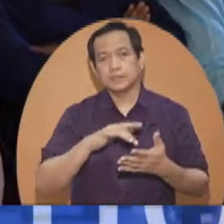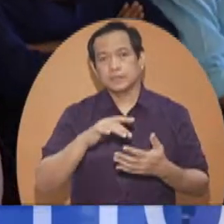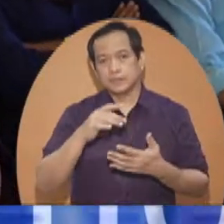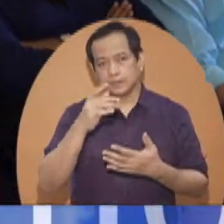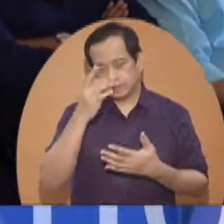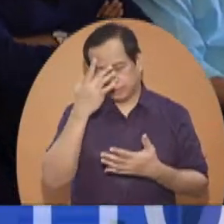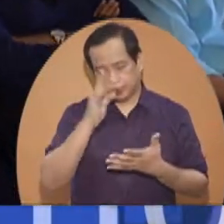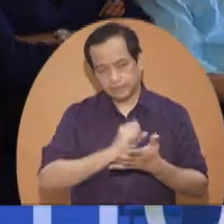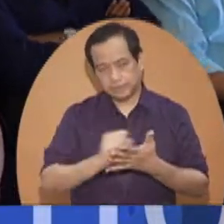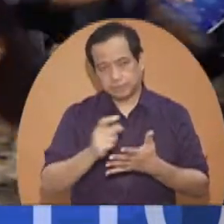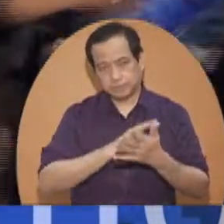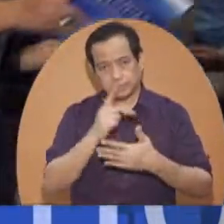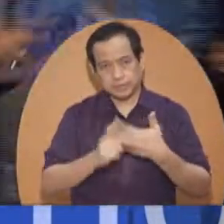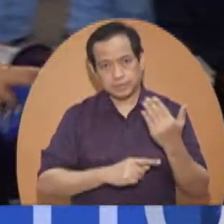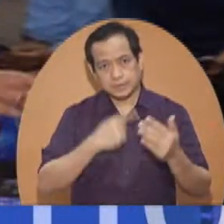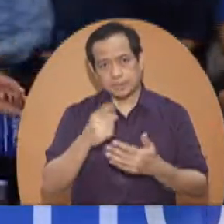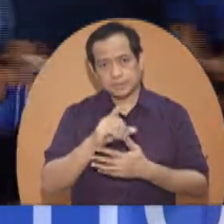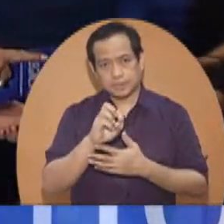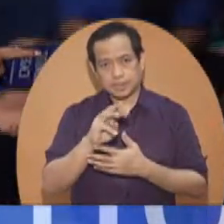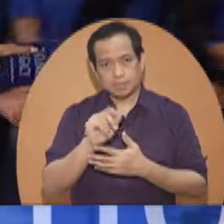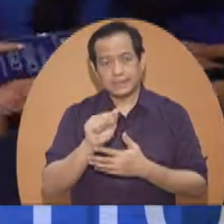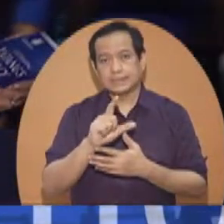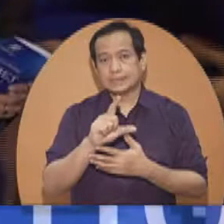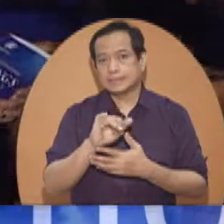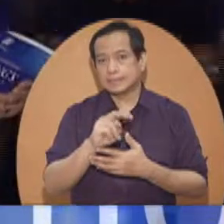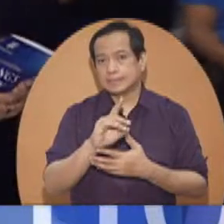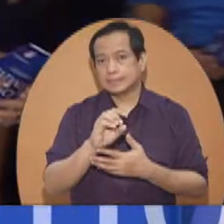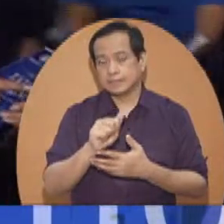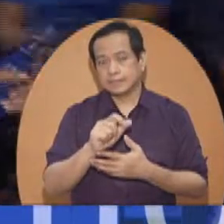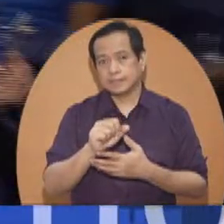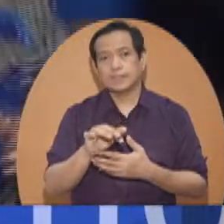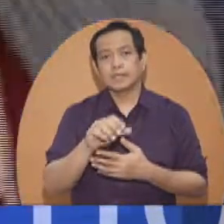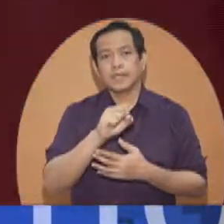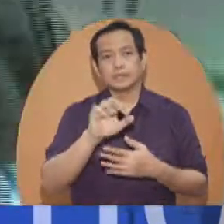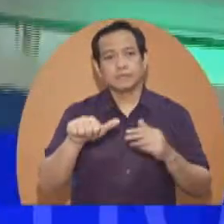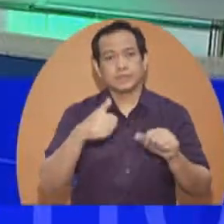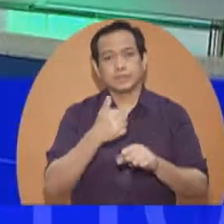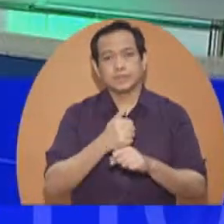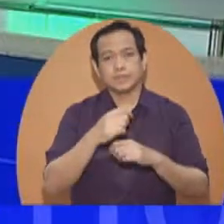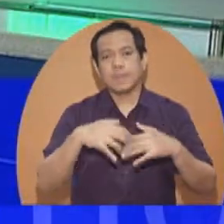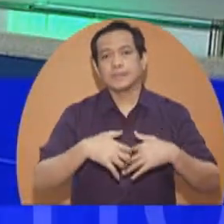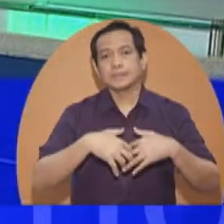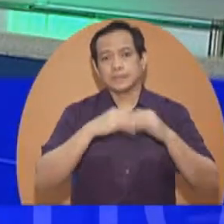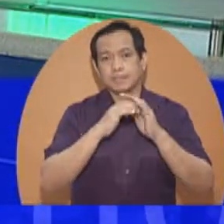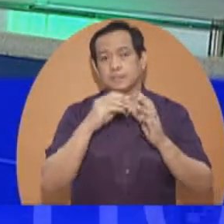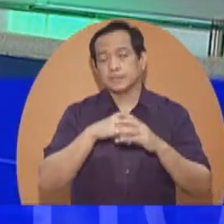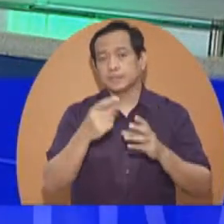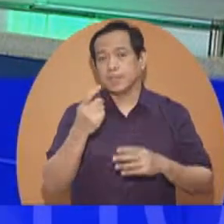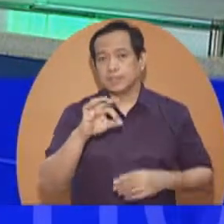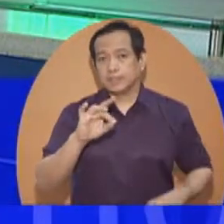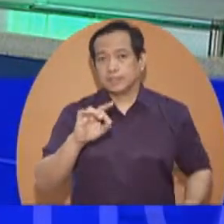Scholarship Program. Ayon kay Ms. Carmen Linda Ataide, SM Foundation was established